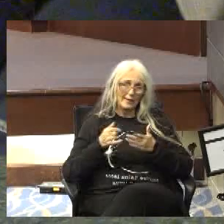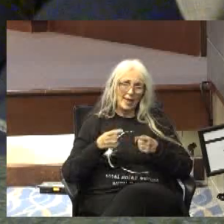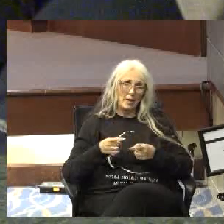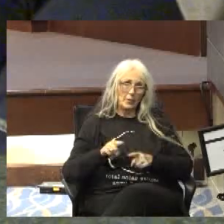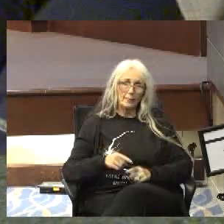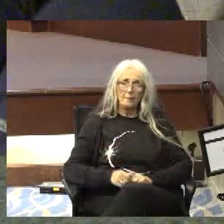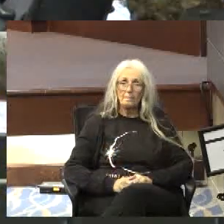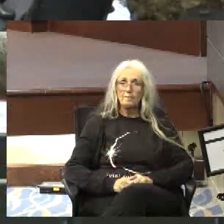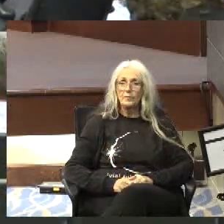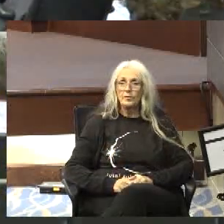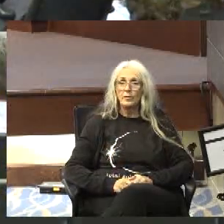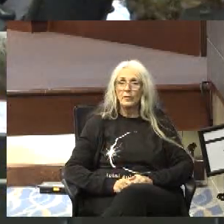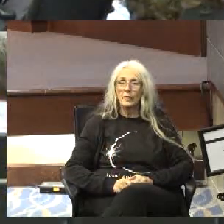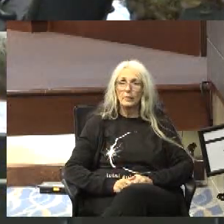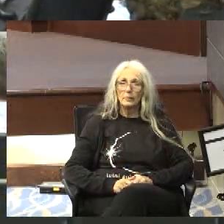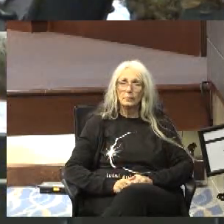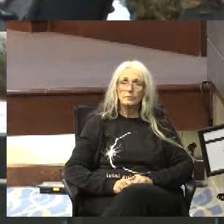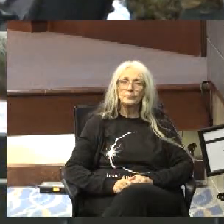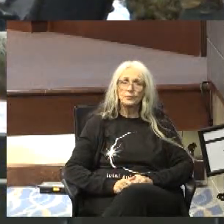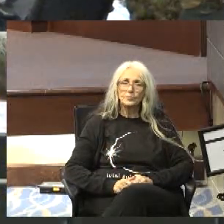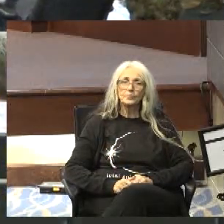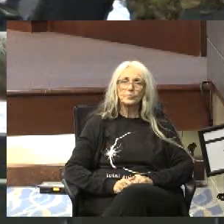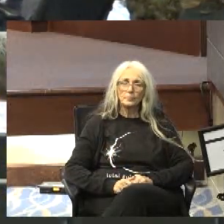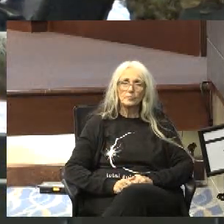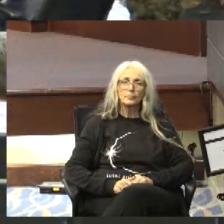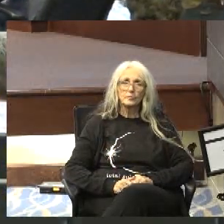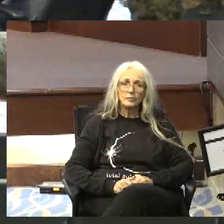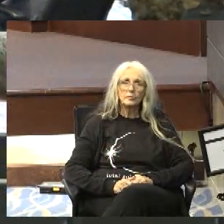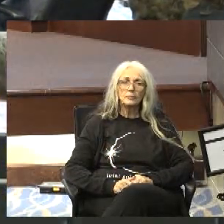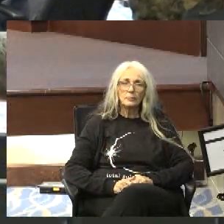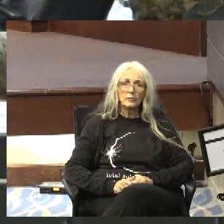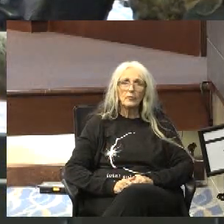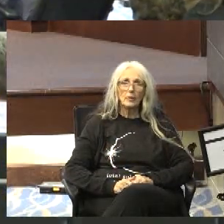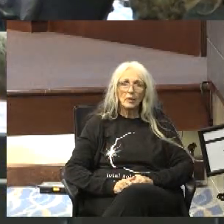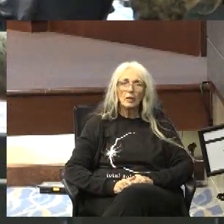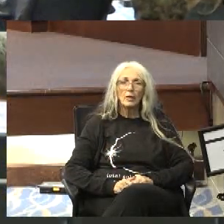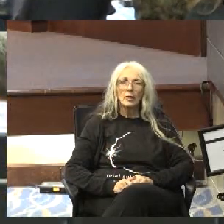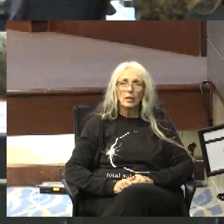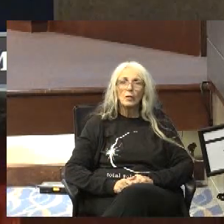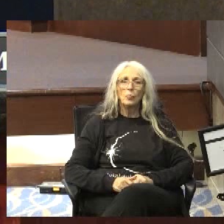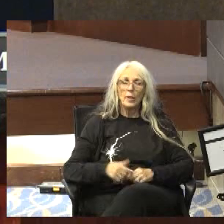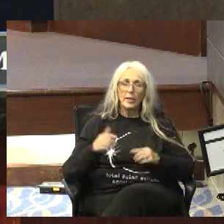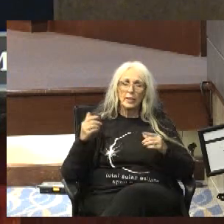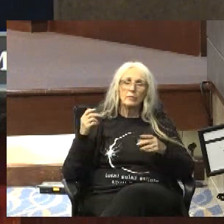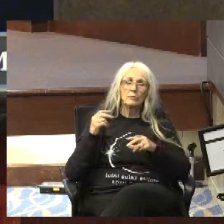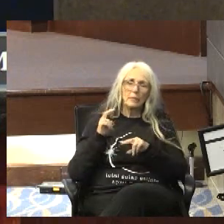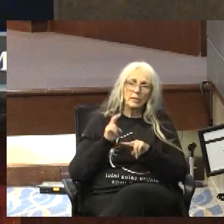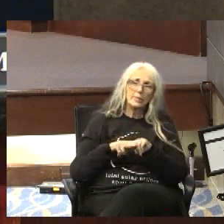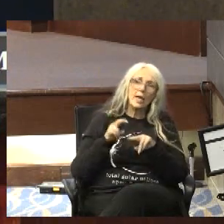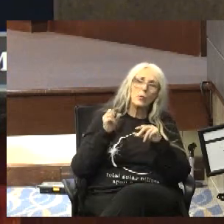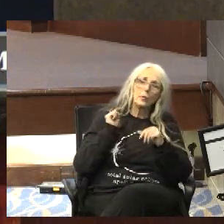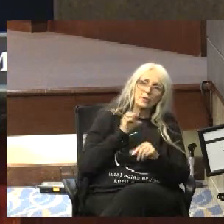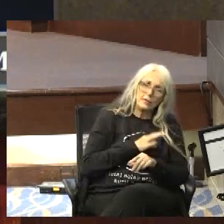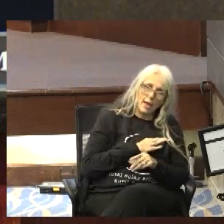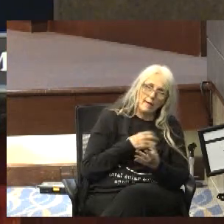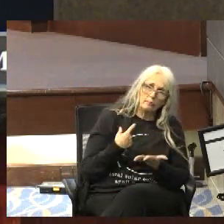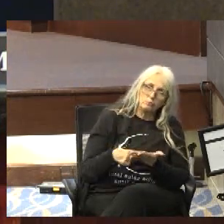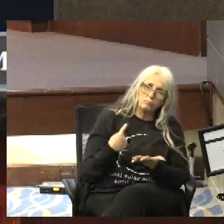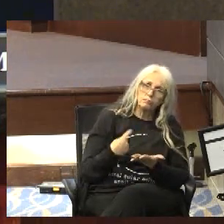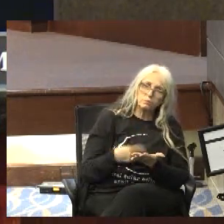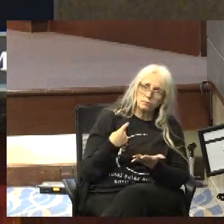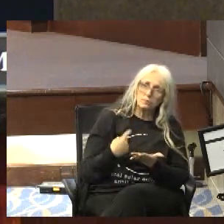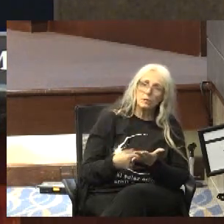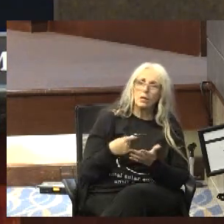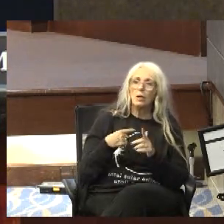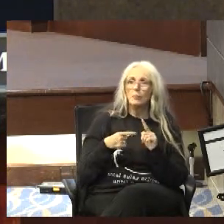I think that from a funding perspective, and again, we can get with staff and talk about it, but from a funding perspective, this